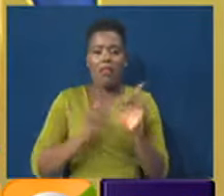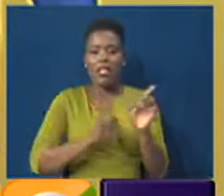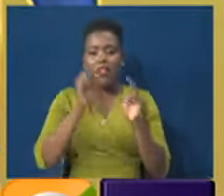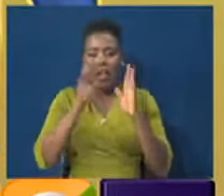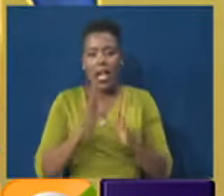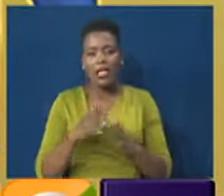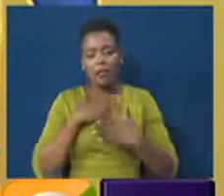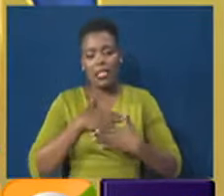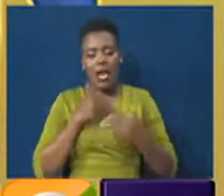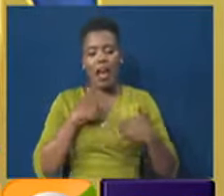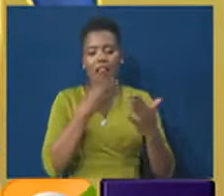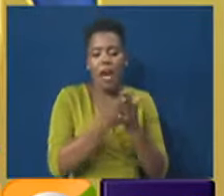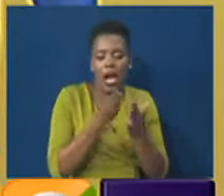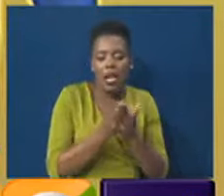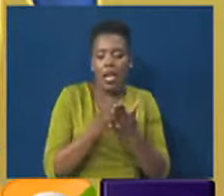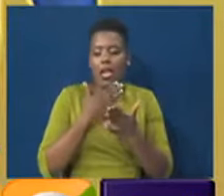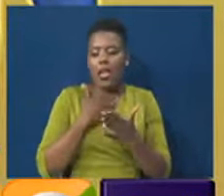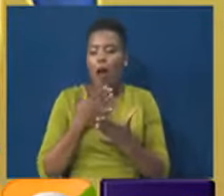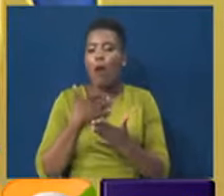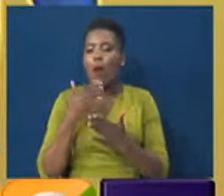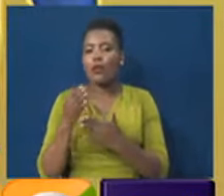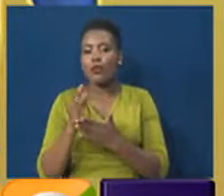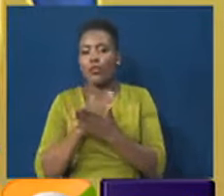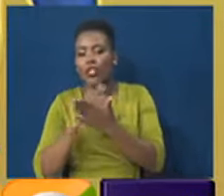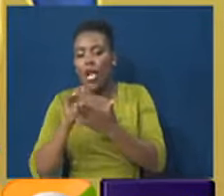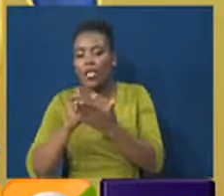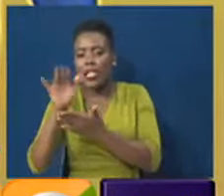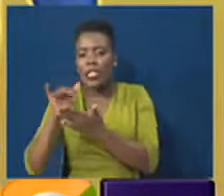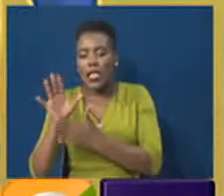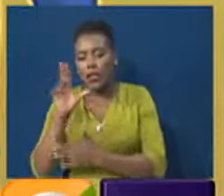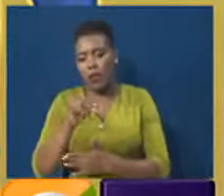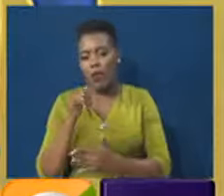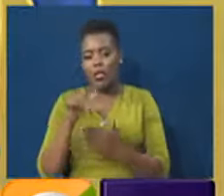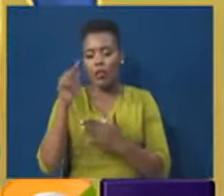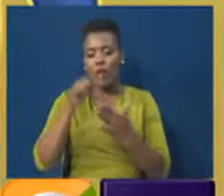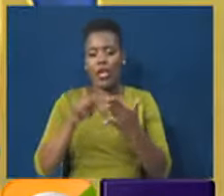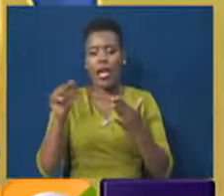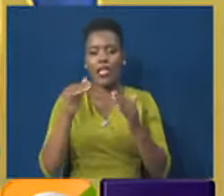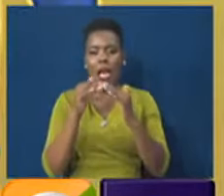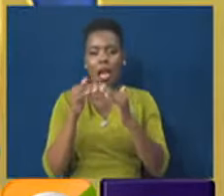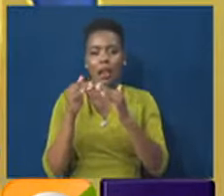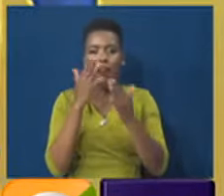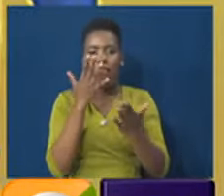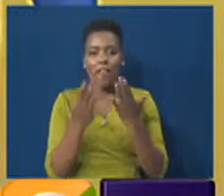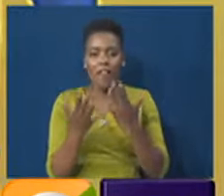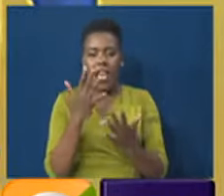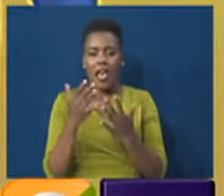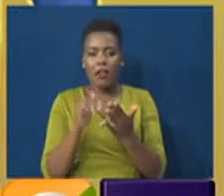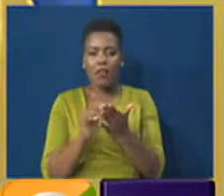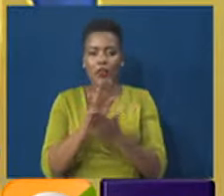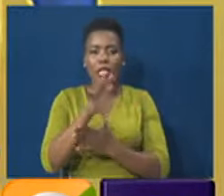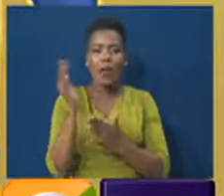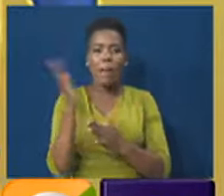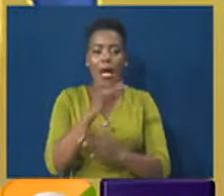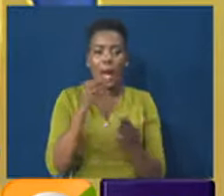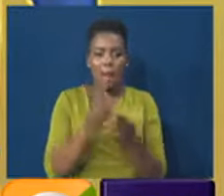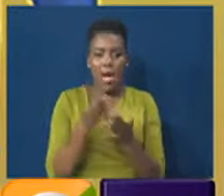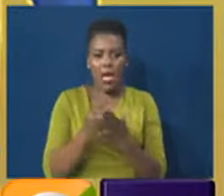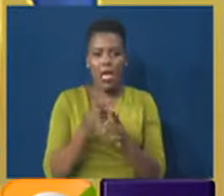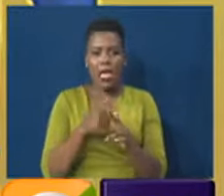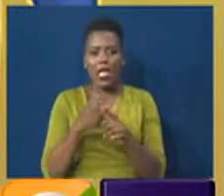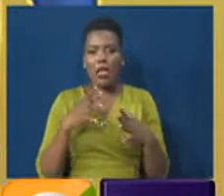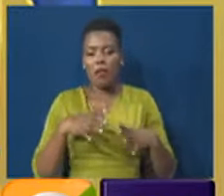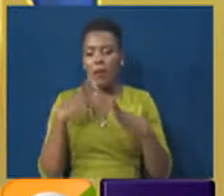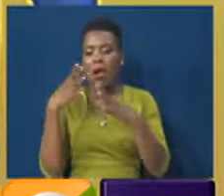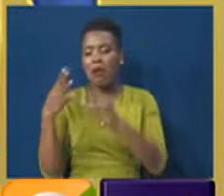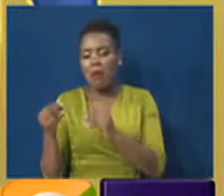because you are the one who gave me this money. It is only right and fair that I give this money back to you. You know, so then you guys go